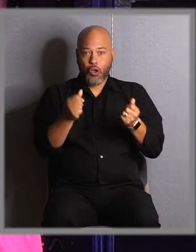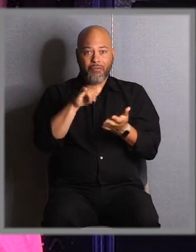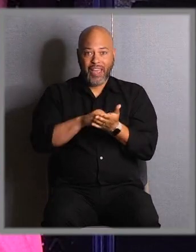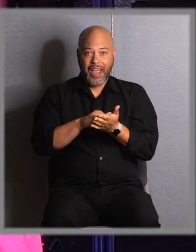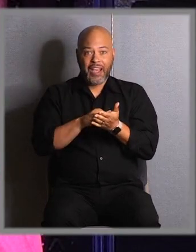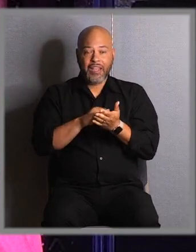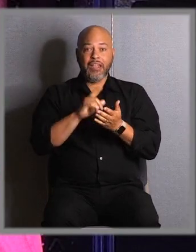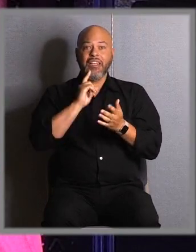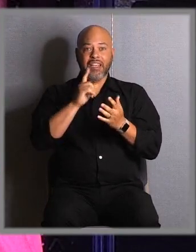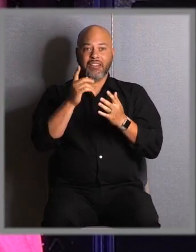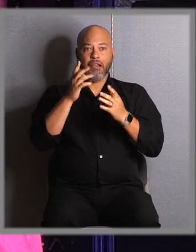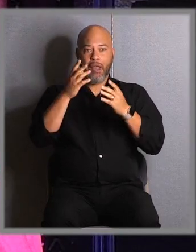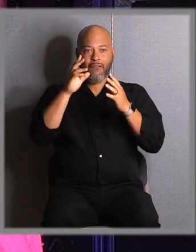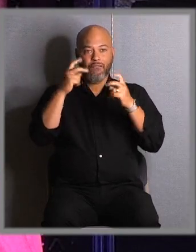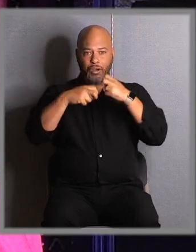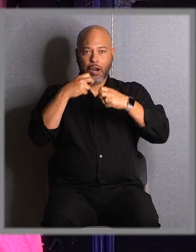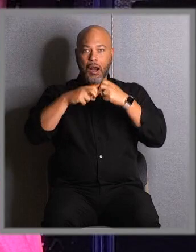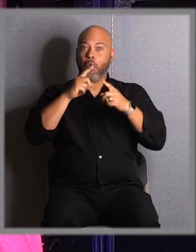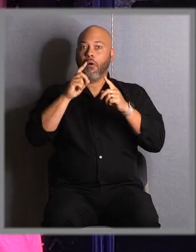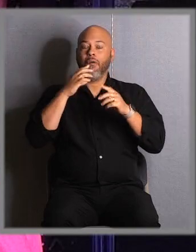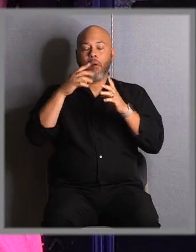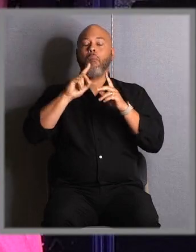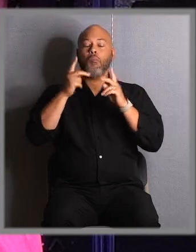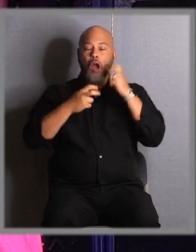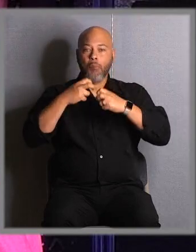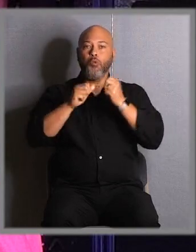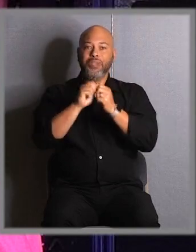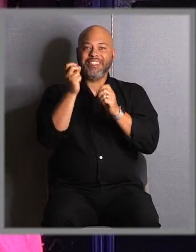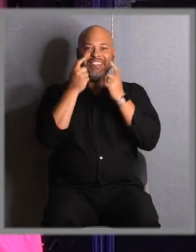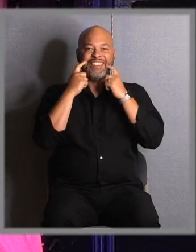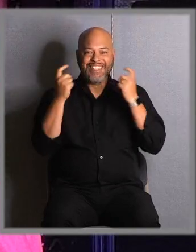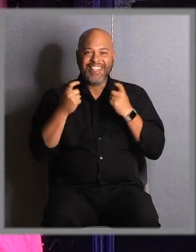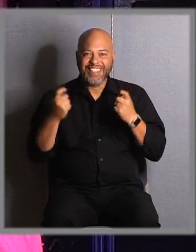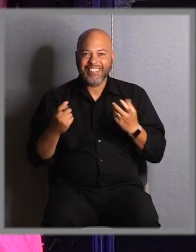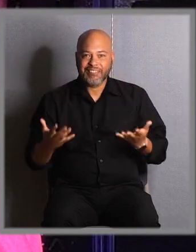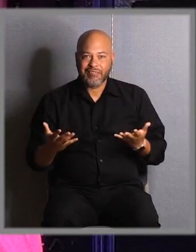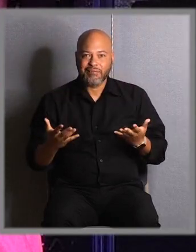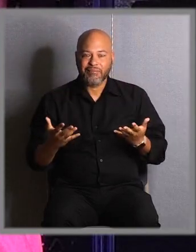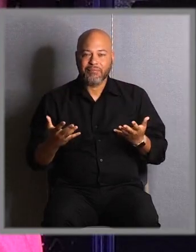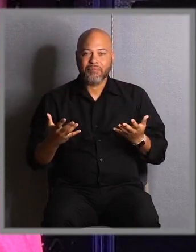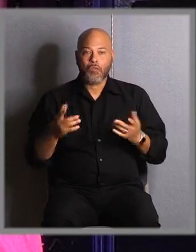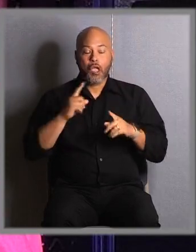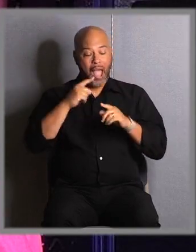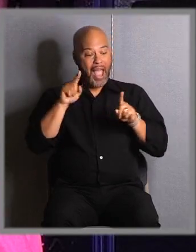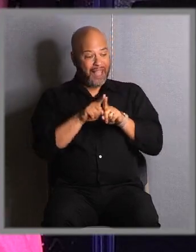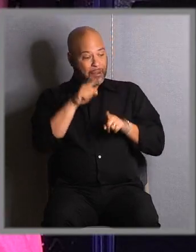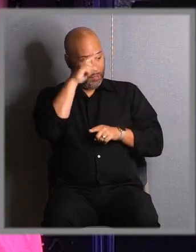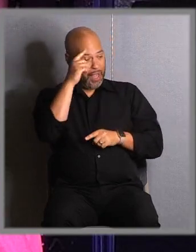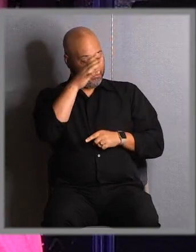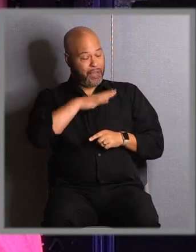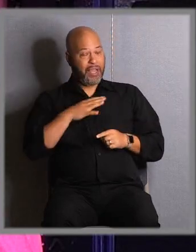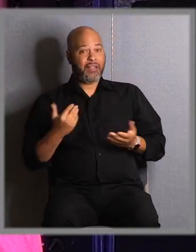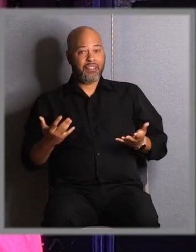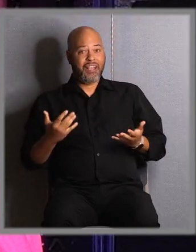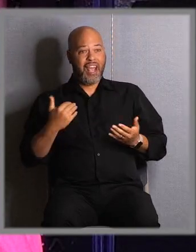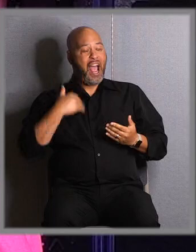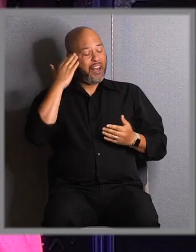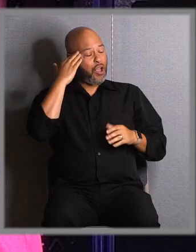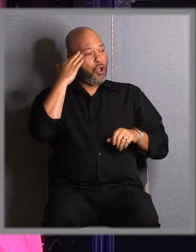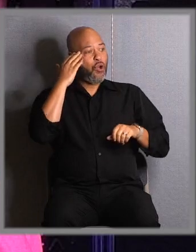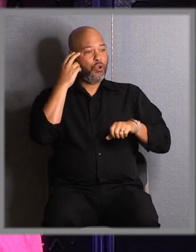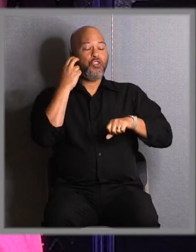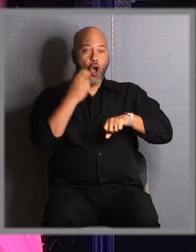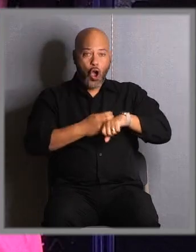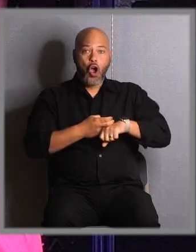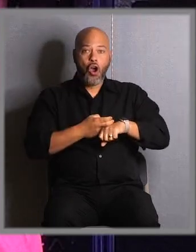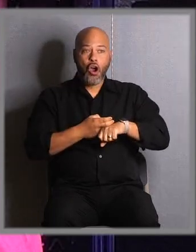sin. But being as a African-American man, it's hard. And I share with Pastor Larry out there is that